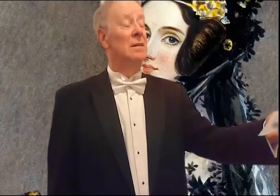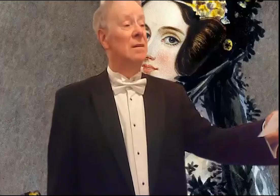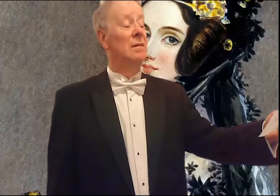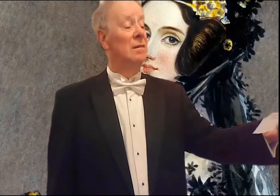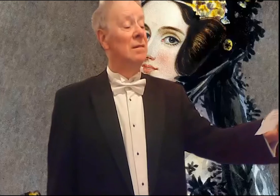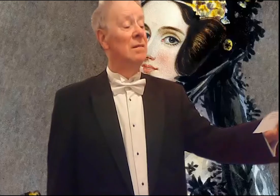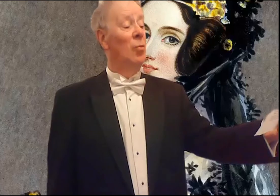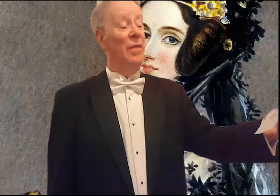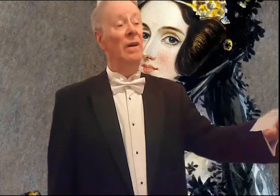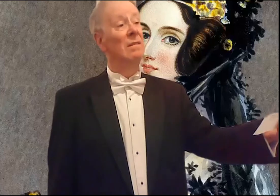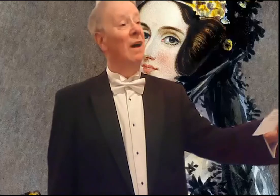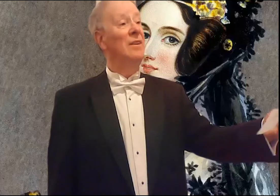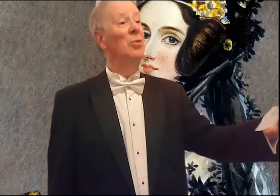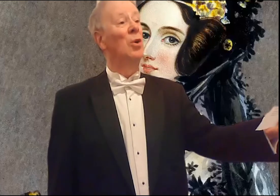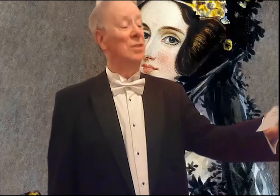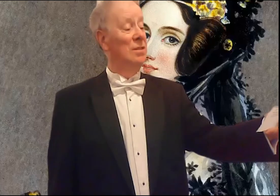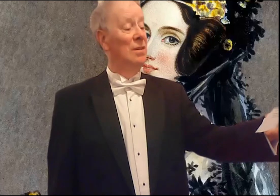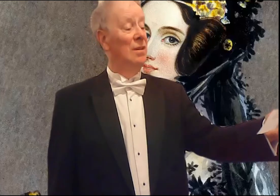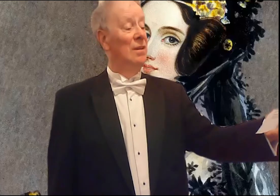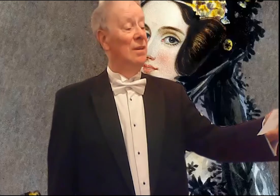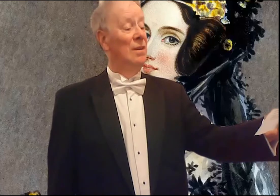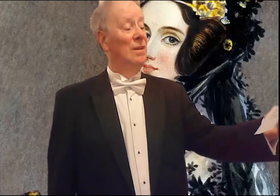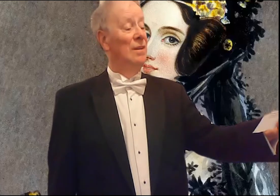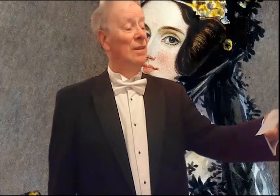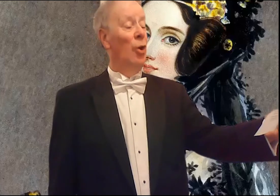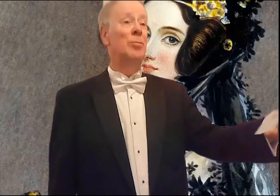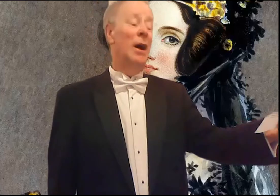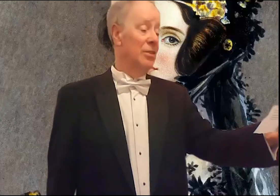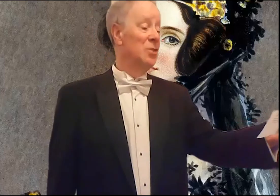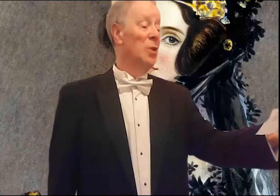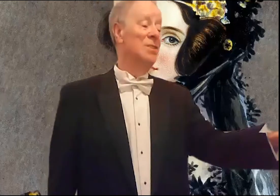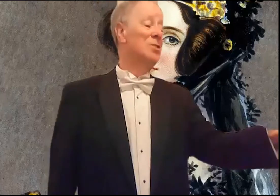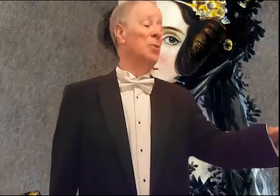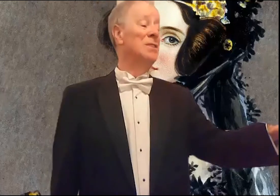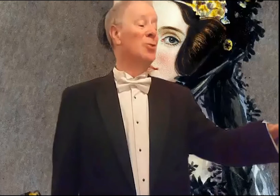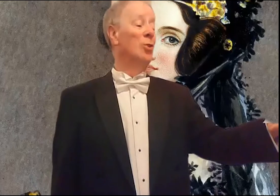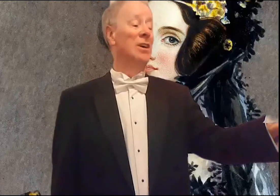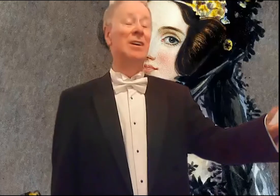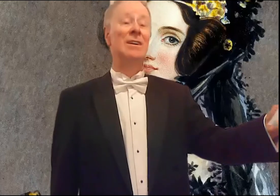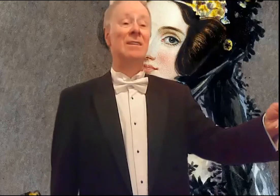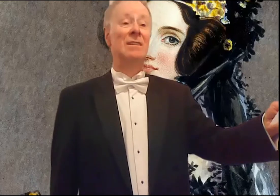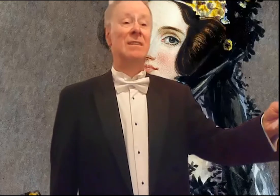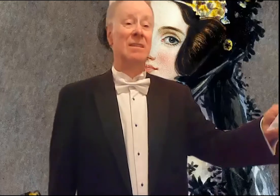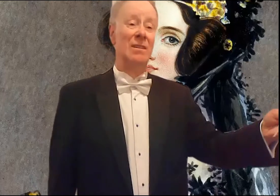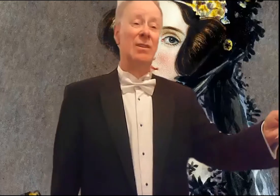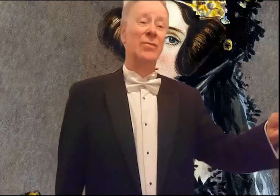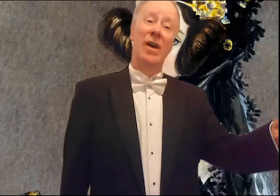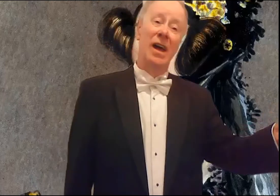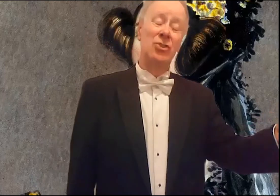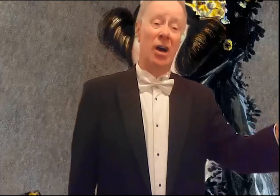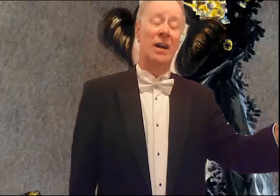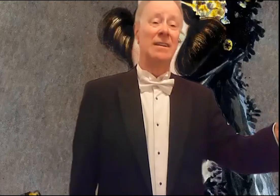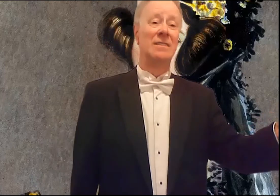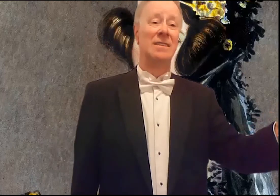Depart. Whither I know not. Lord Byron's words to his daughter.